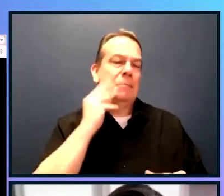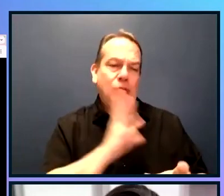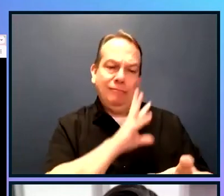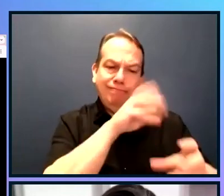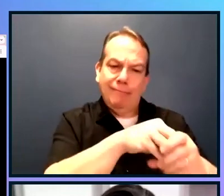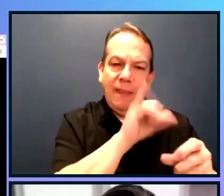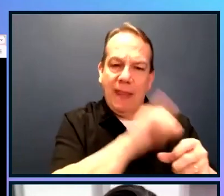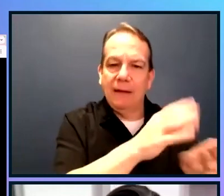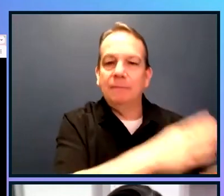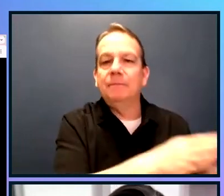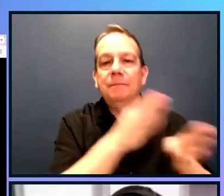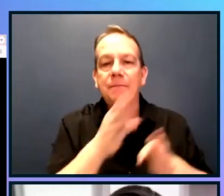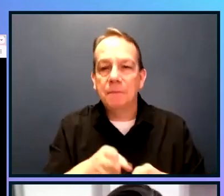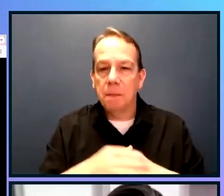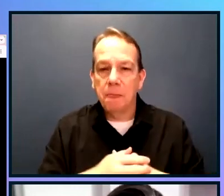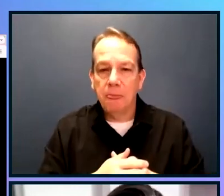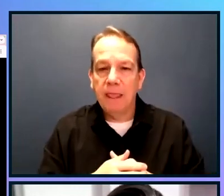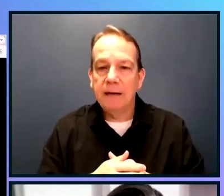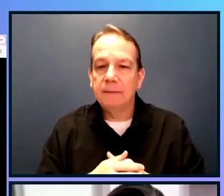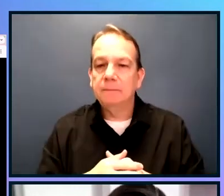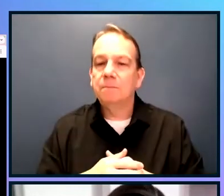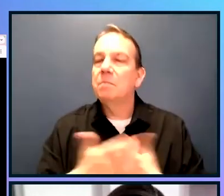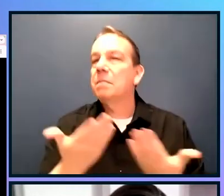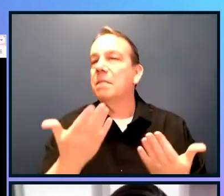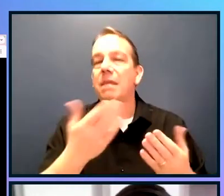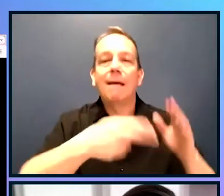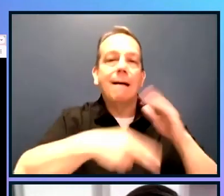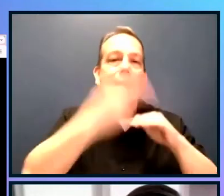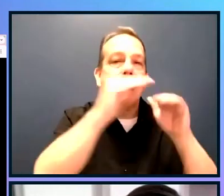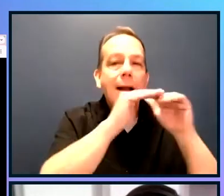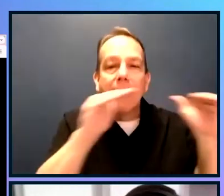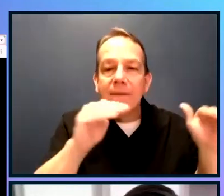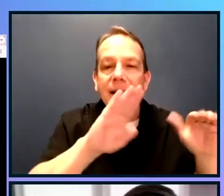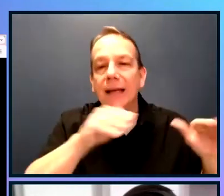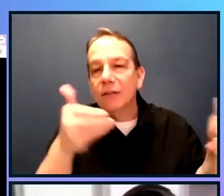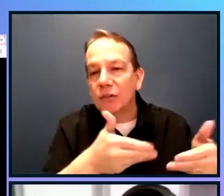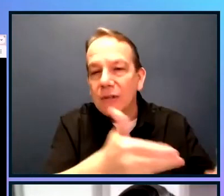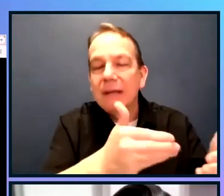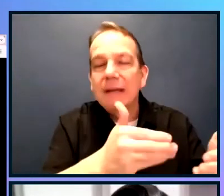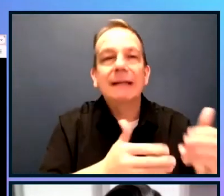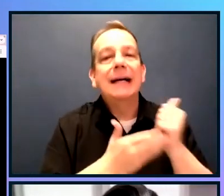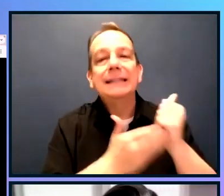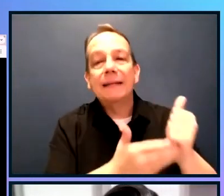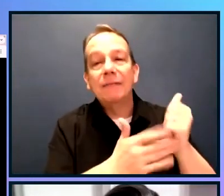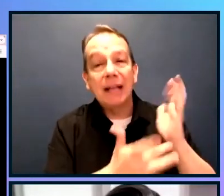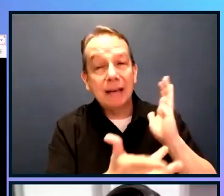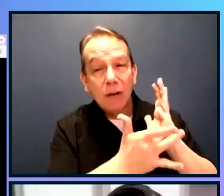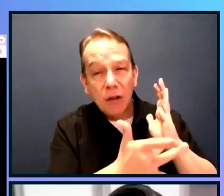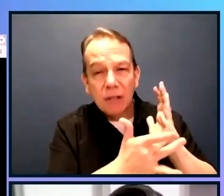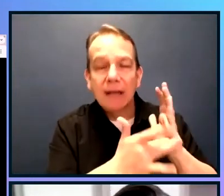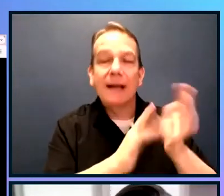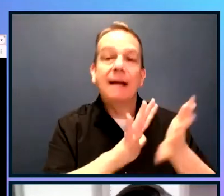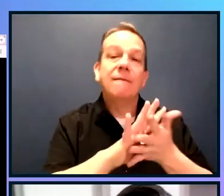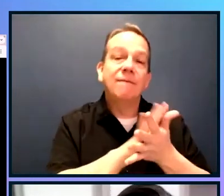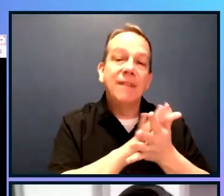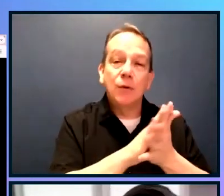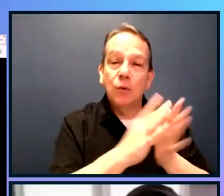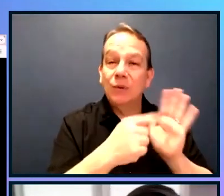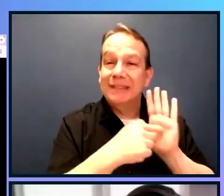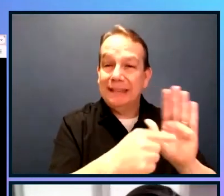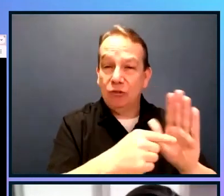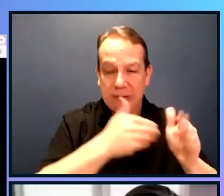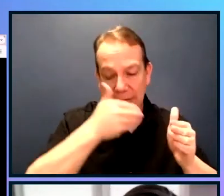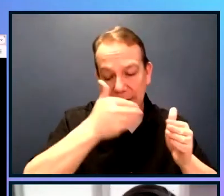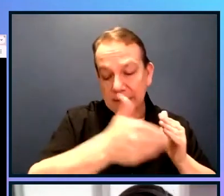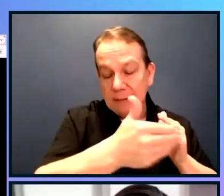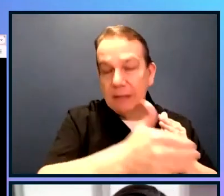Our champions had high-level introduction to assistive technology through a video series that overviews the